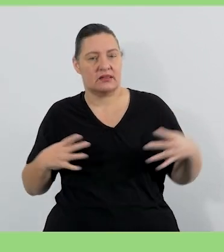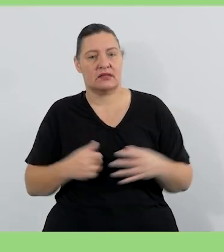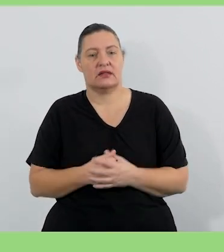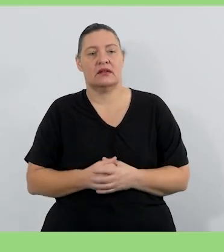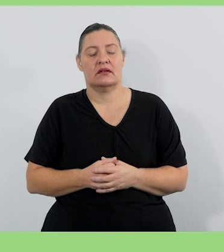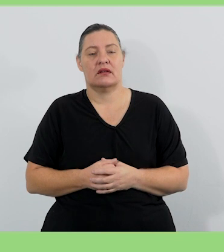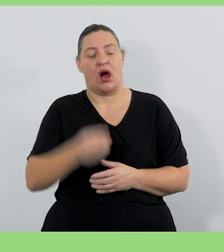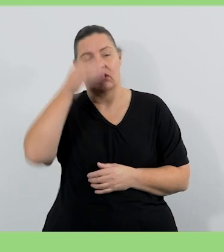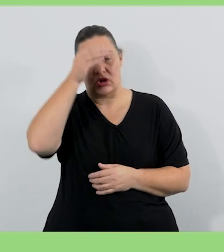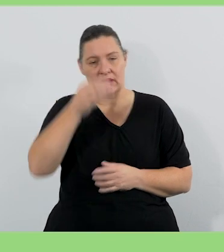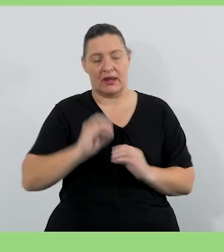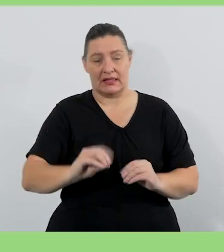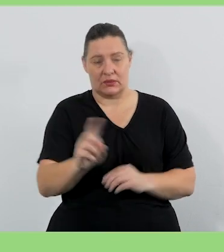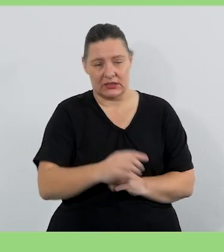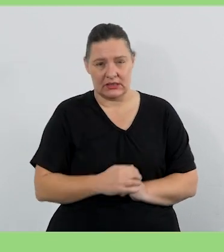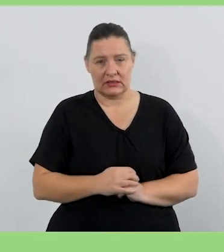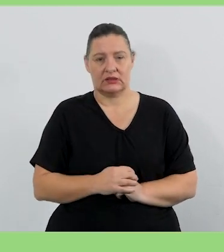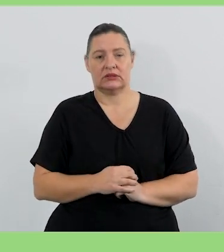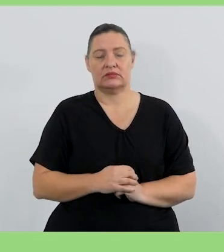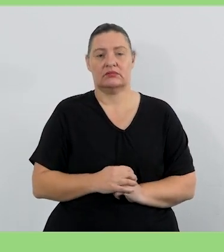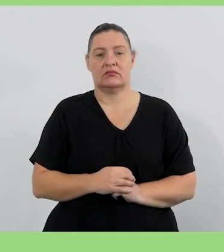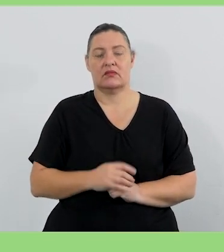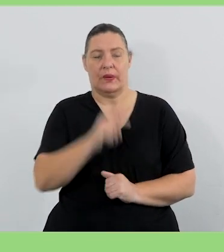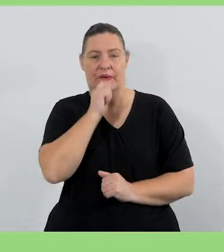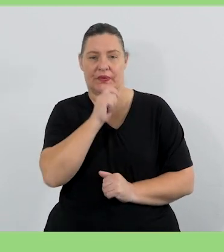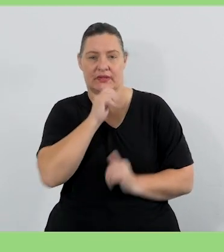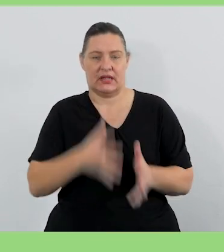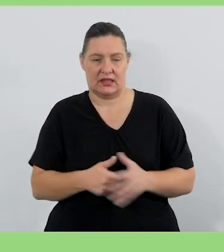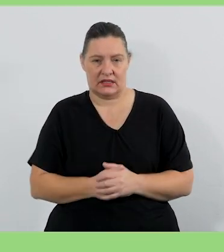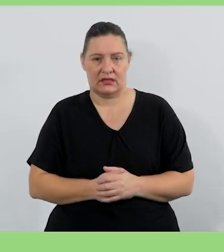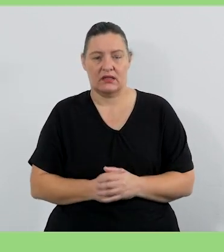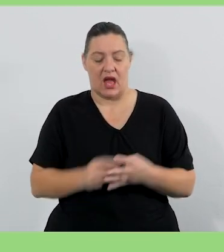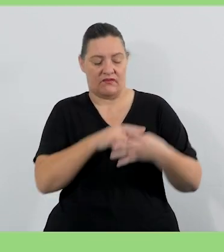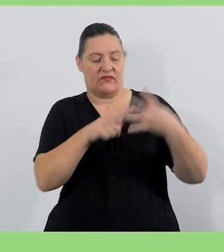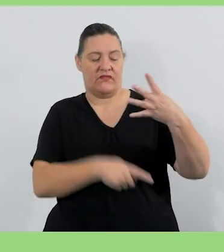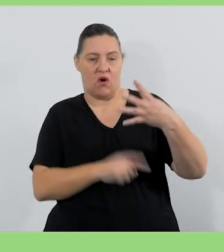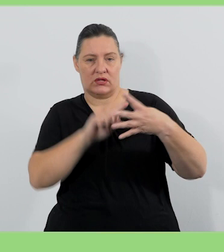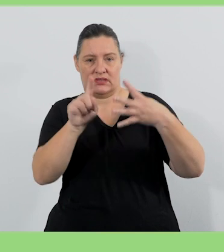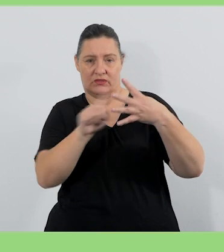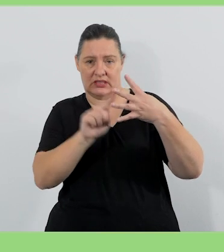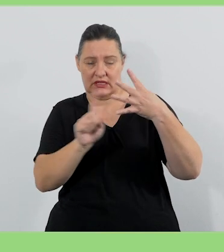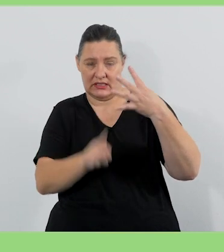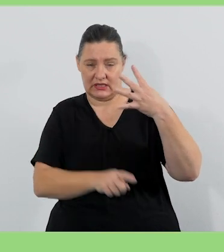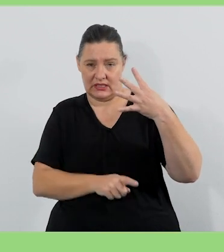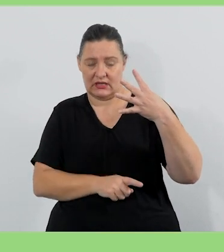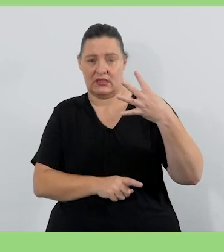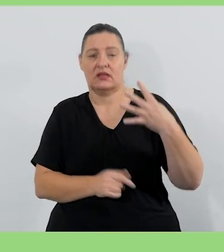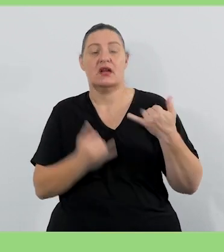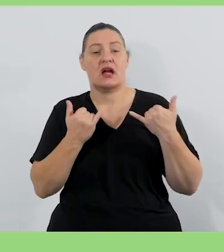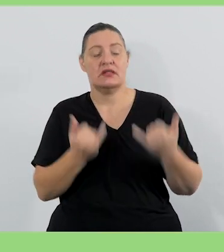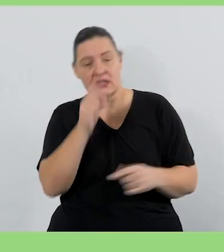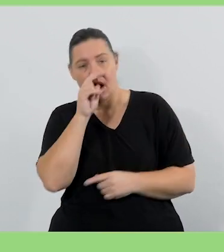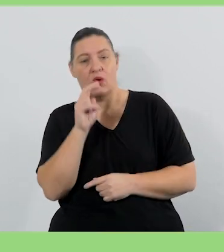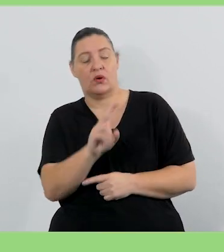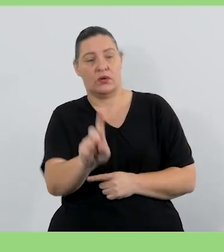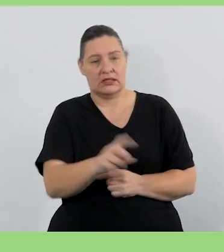the next concept of our lesson, which is consumers. So we have 4 different types of consumers. Now we are going